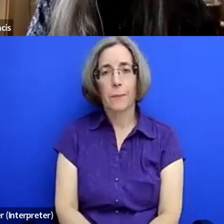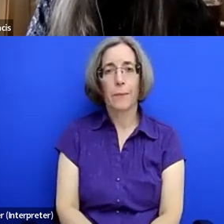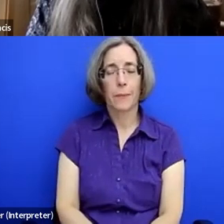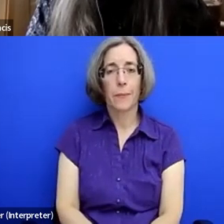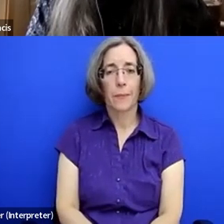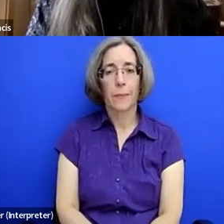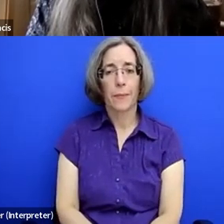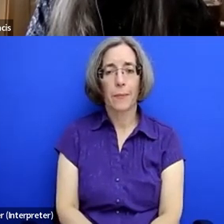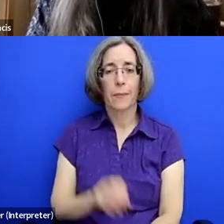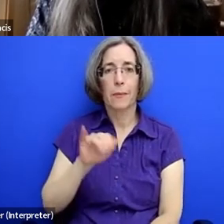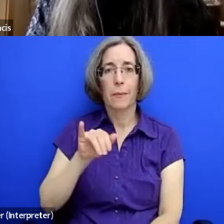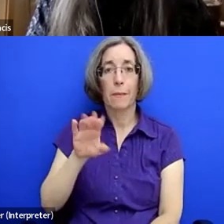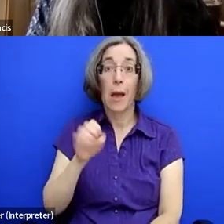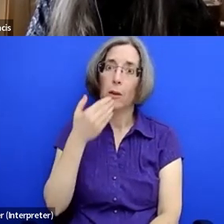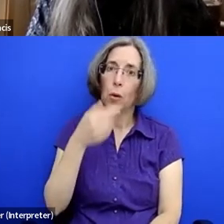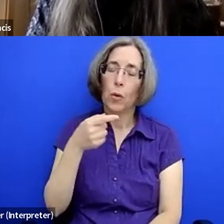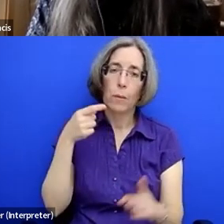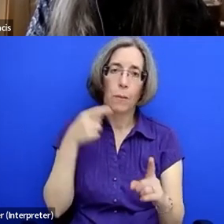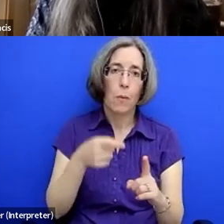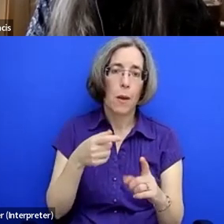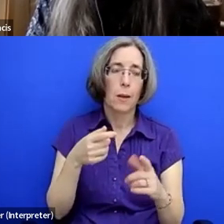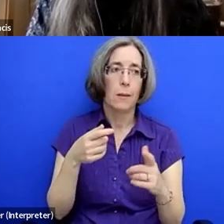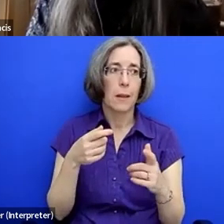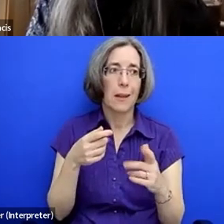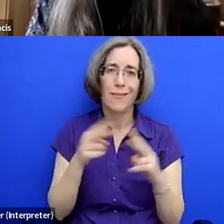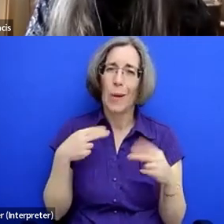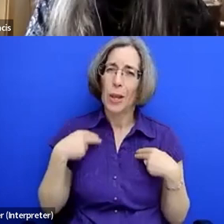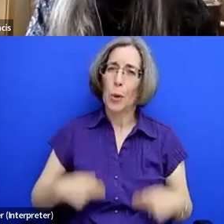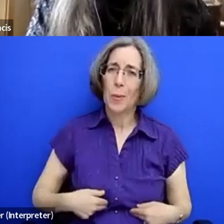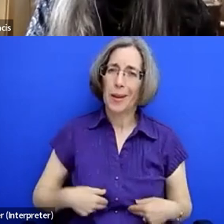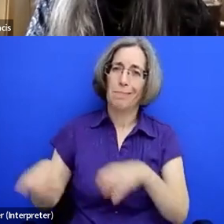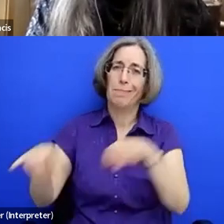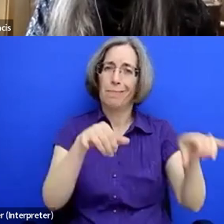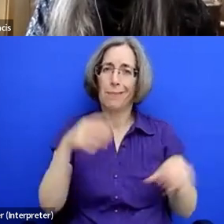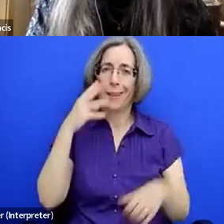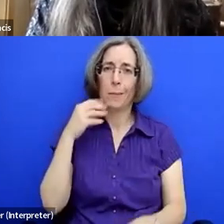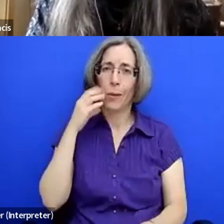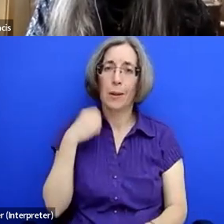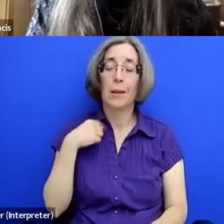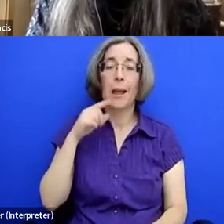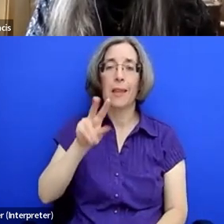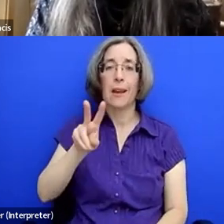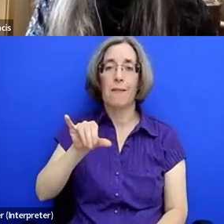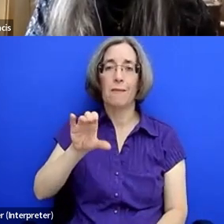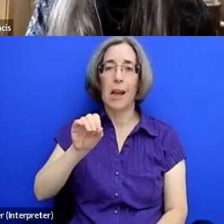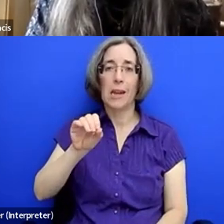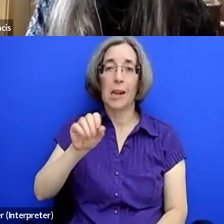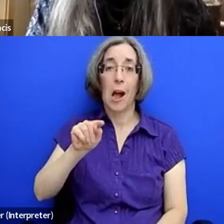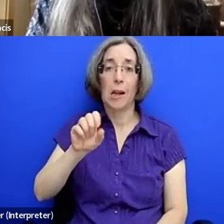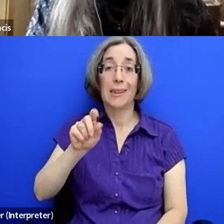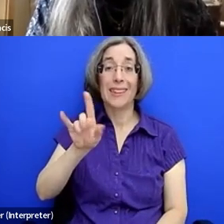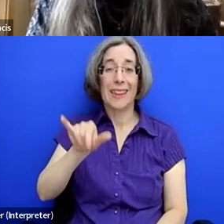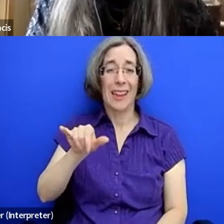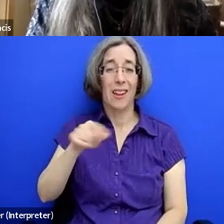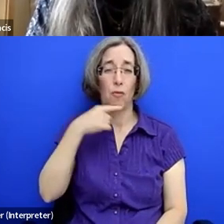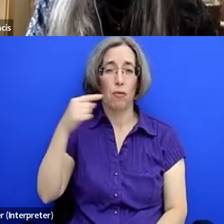Yeah, Maya, that's a really good point. It's a very human experience. And I think Vygotsky, the Russian philosopher who actually kind of first